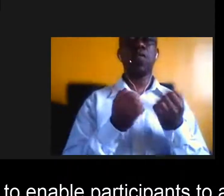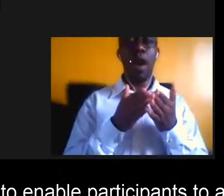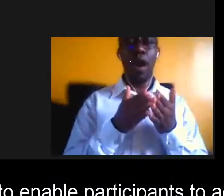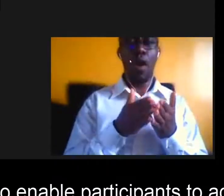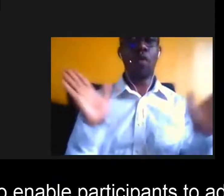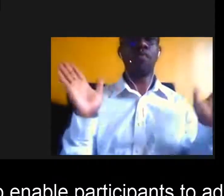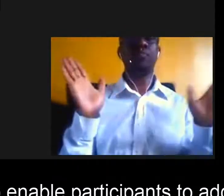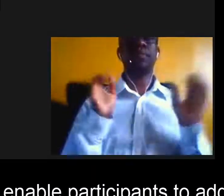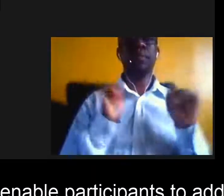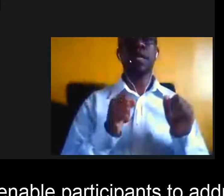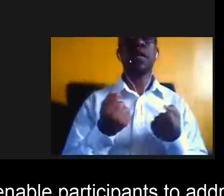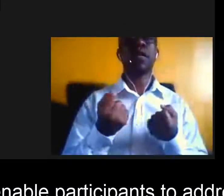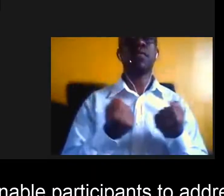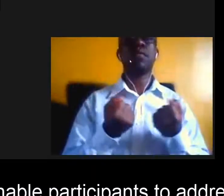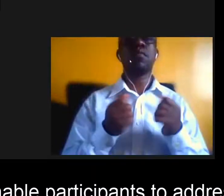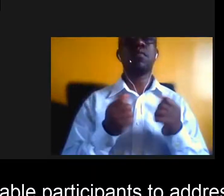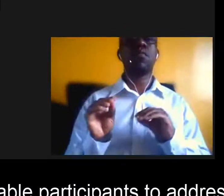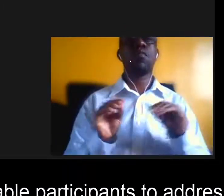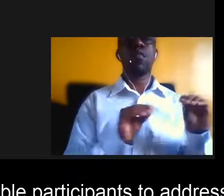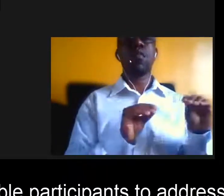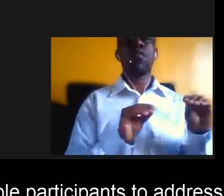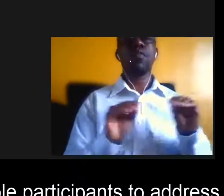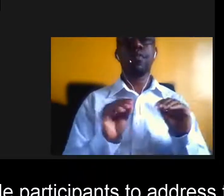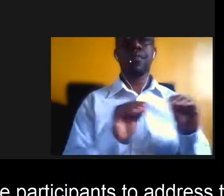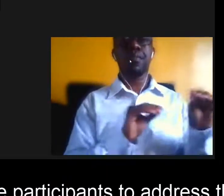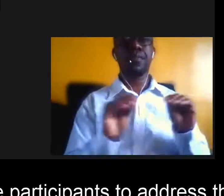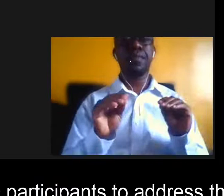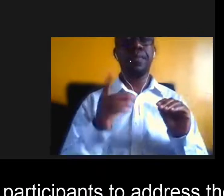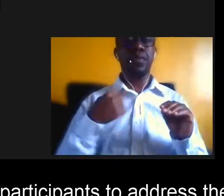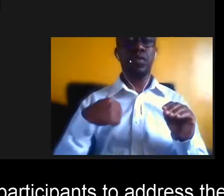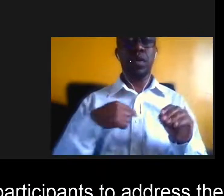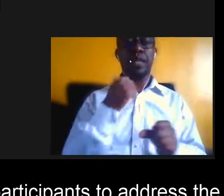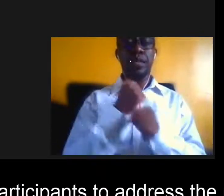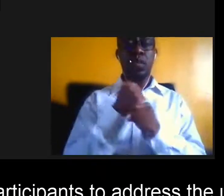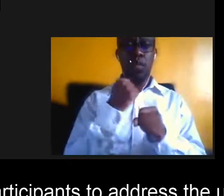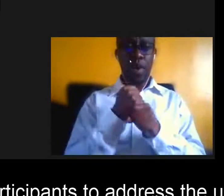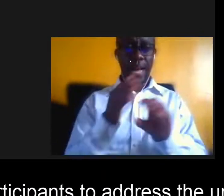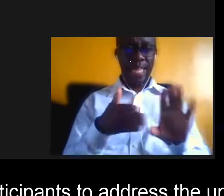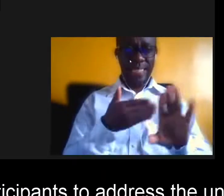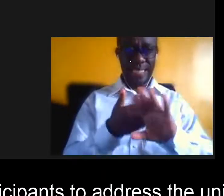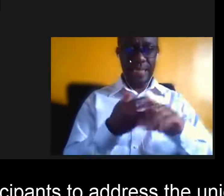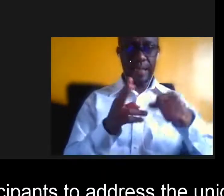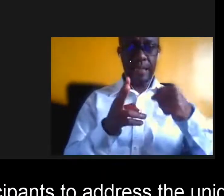we are now semi-lockdown, but still working until a curfew of 7 o'clock.